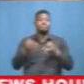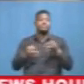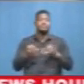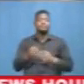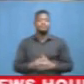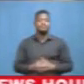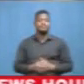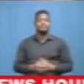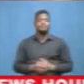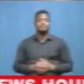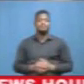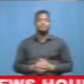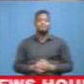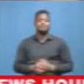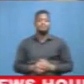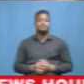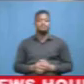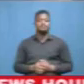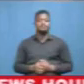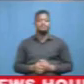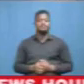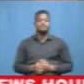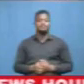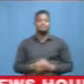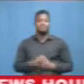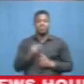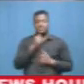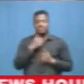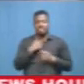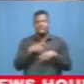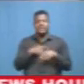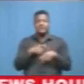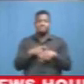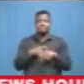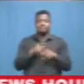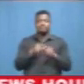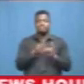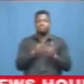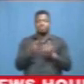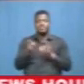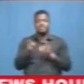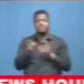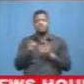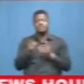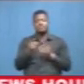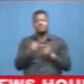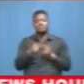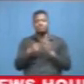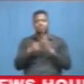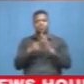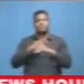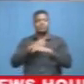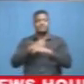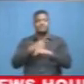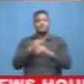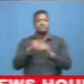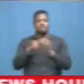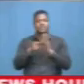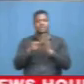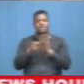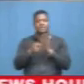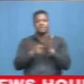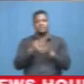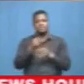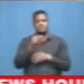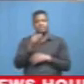adequate time and facilities to prepare their defense as stipulated by Article 19,